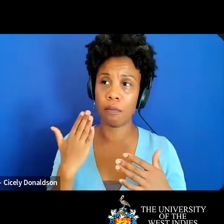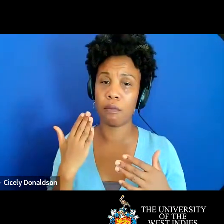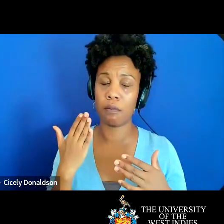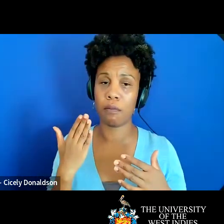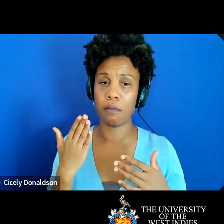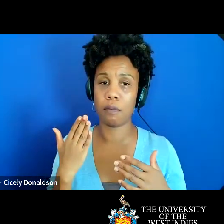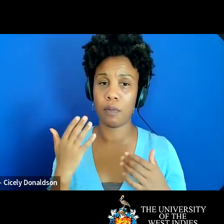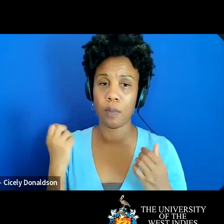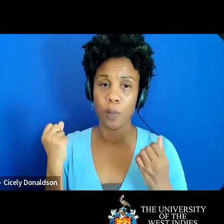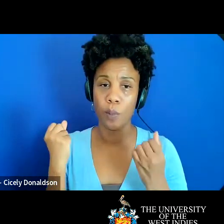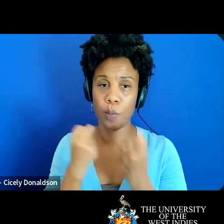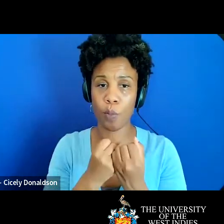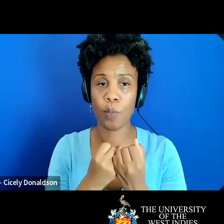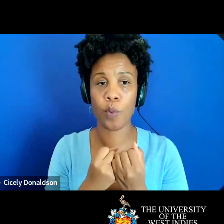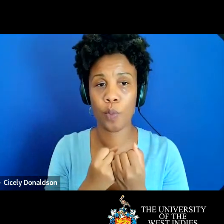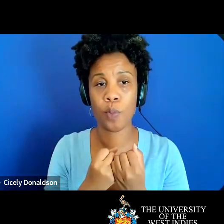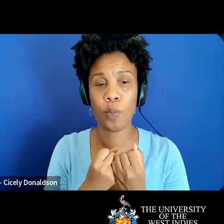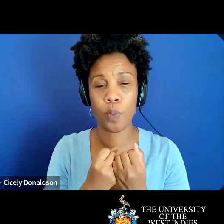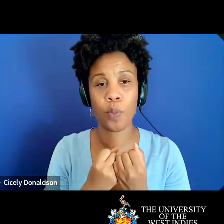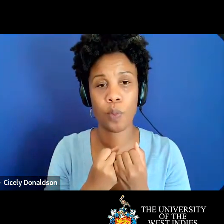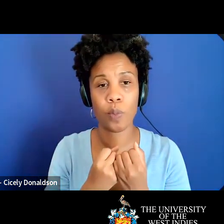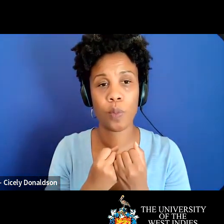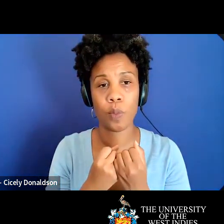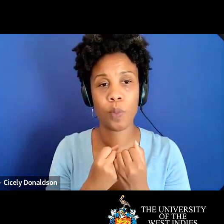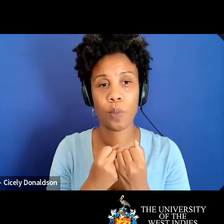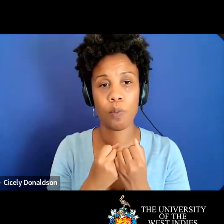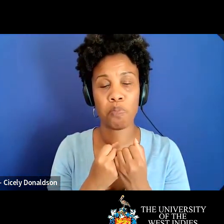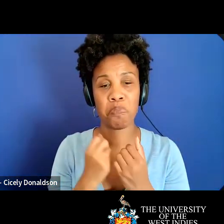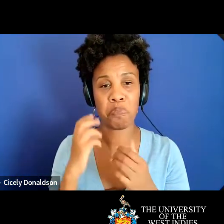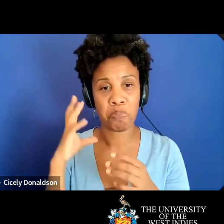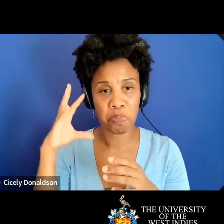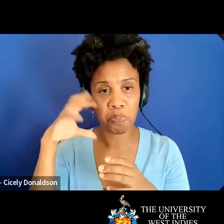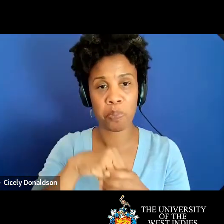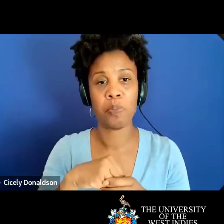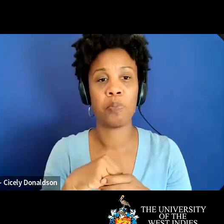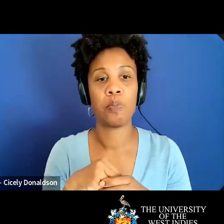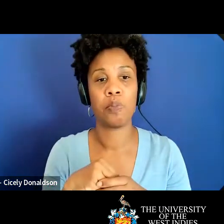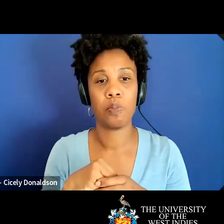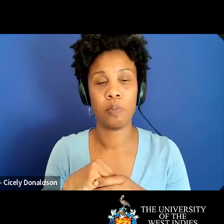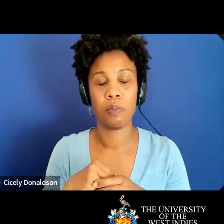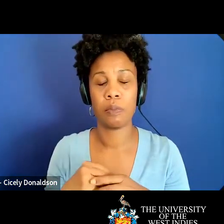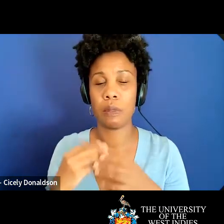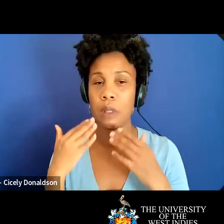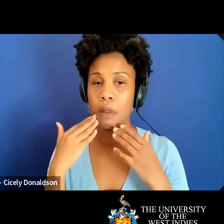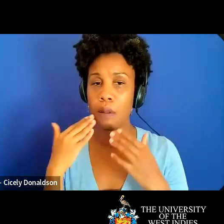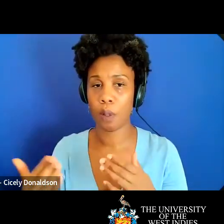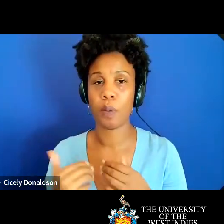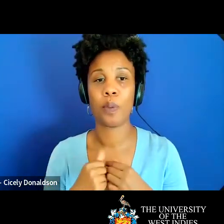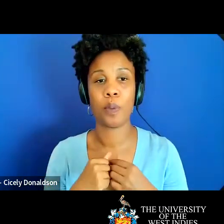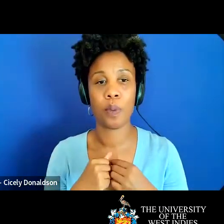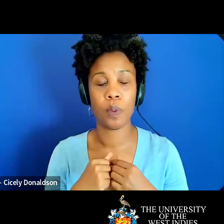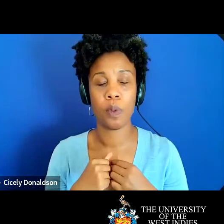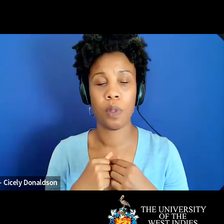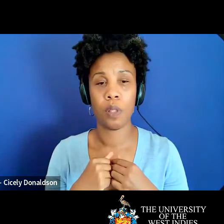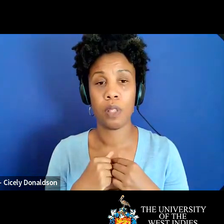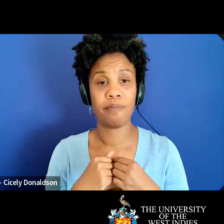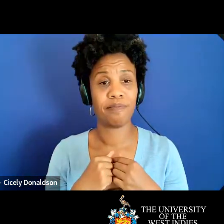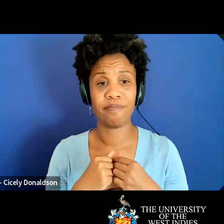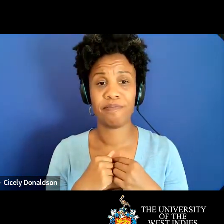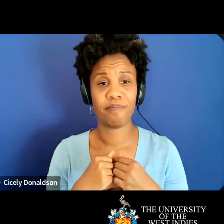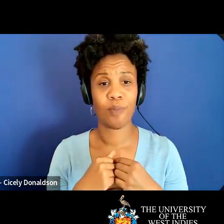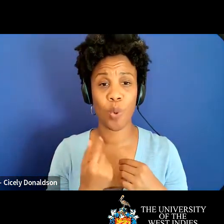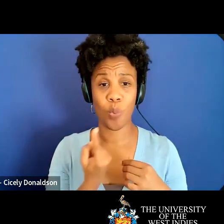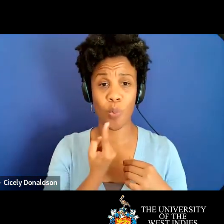contribution and your input and your support, because no one individual